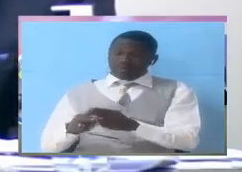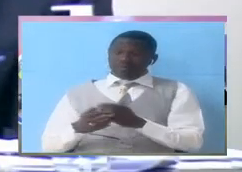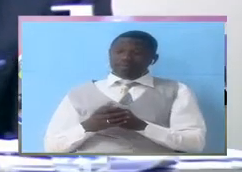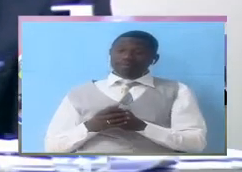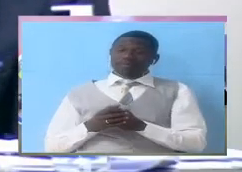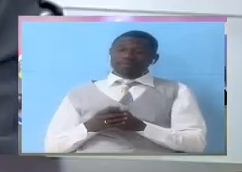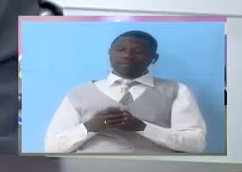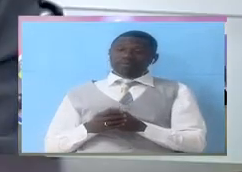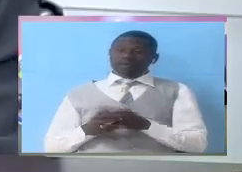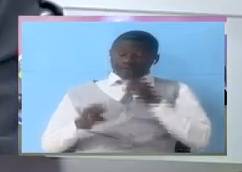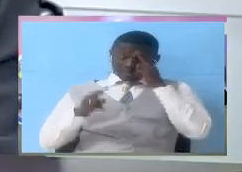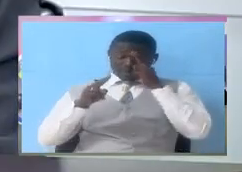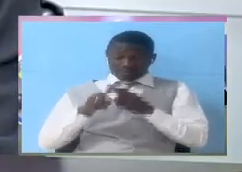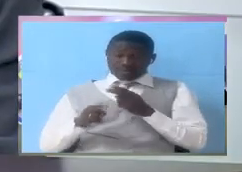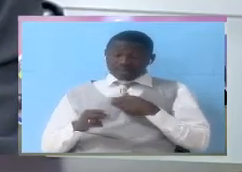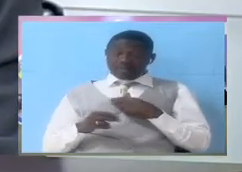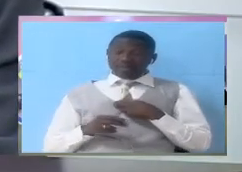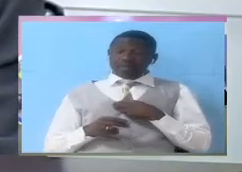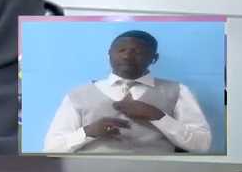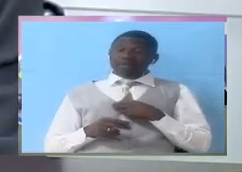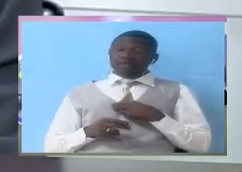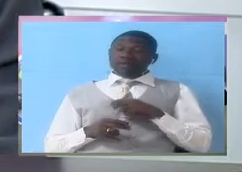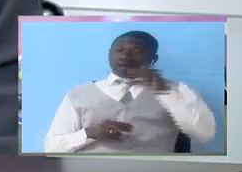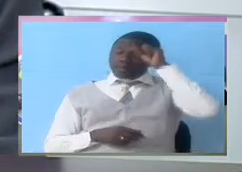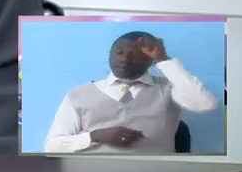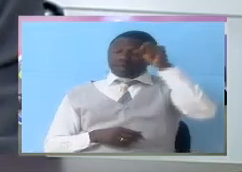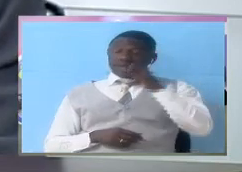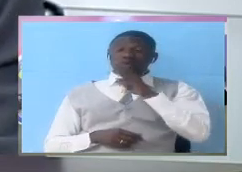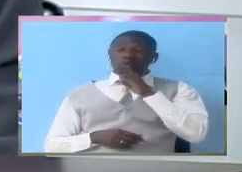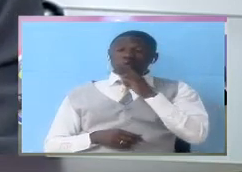I was supposed to obey a dictator who knew nothing but